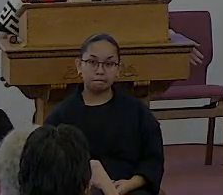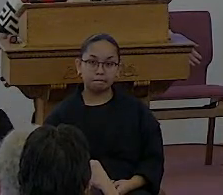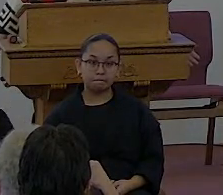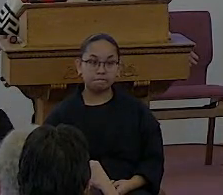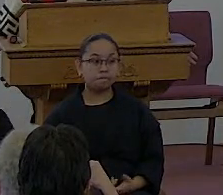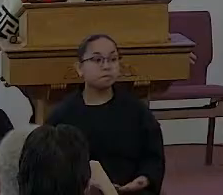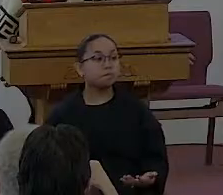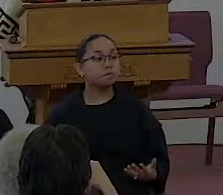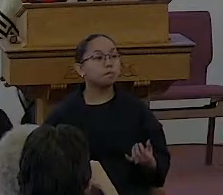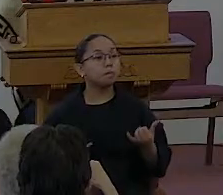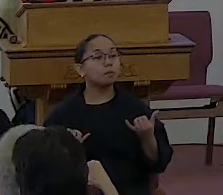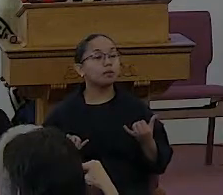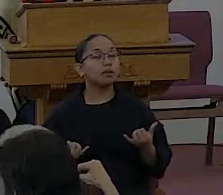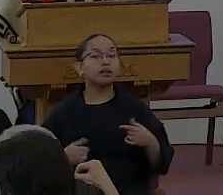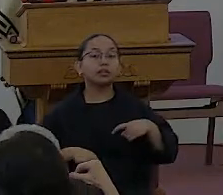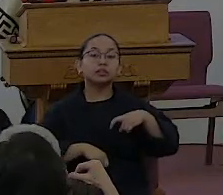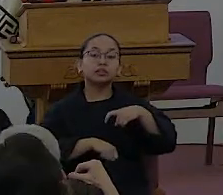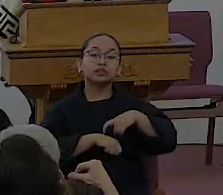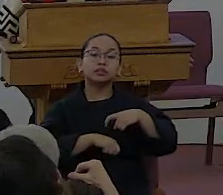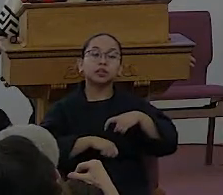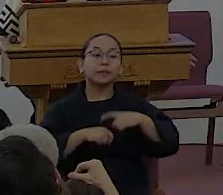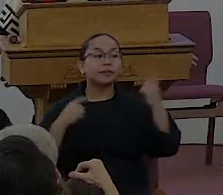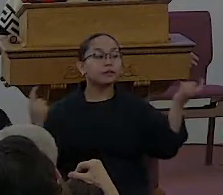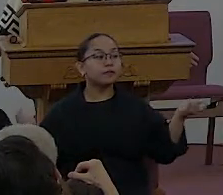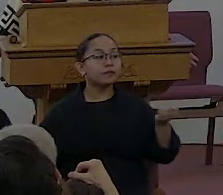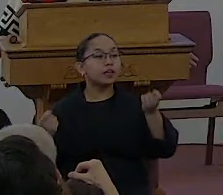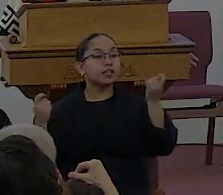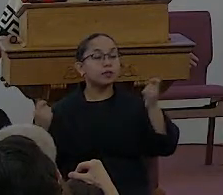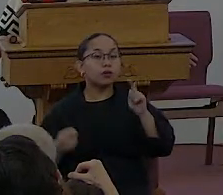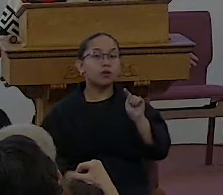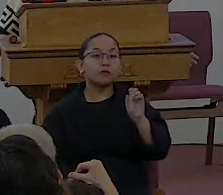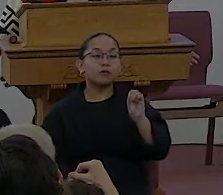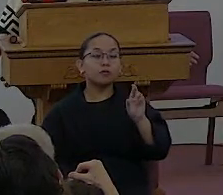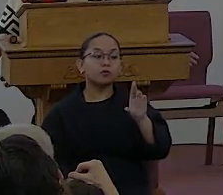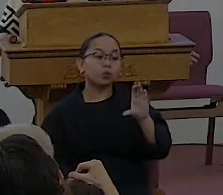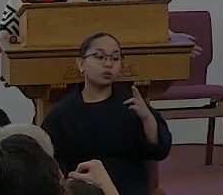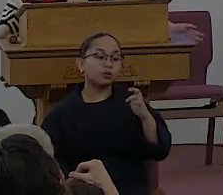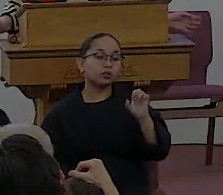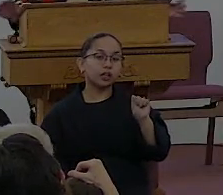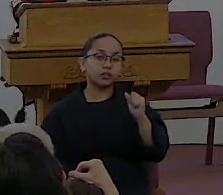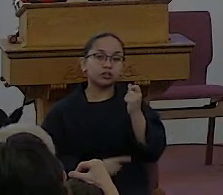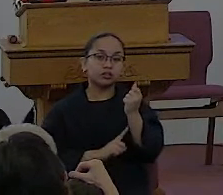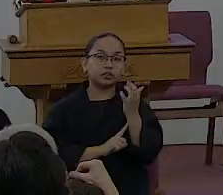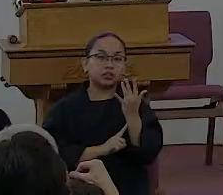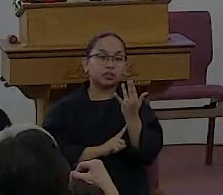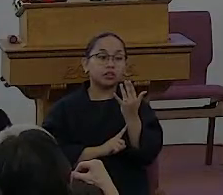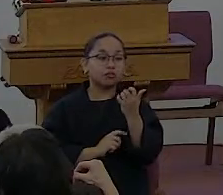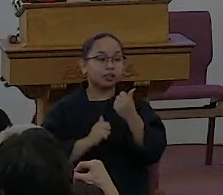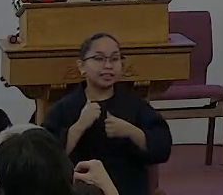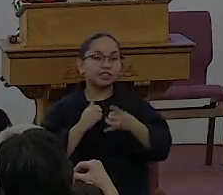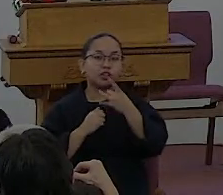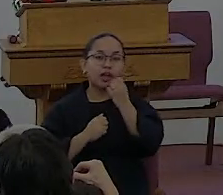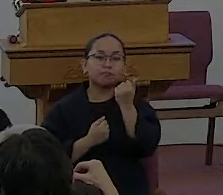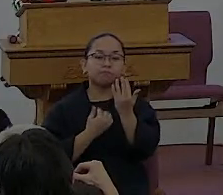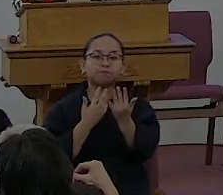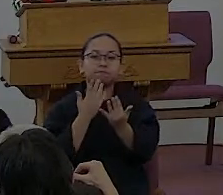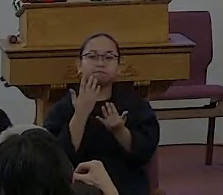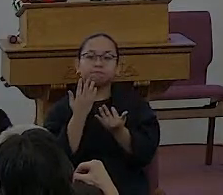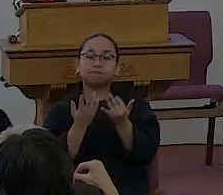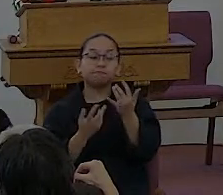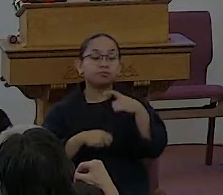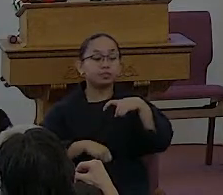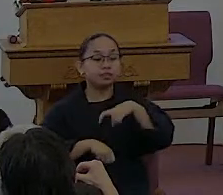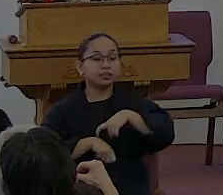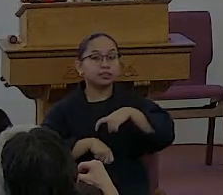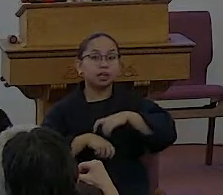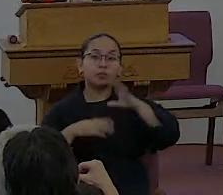This is the time of the Festival of Torches, when every lamp blazes and shines. It is a time to